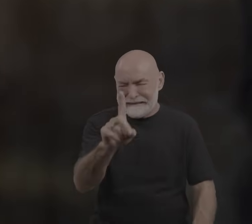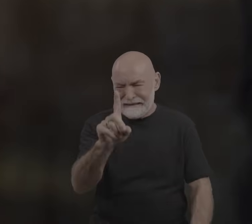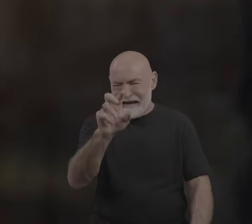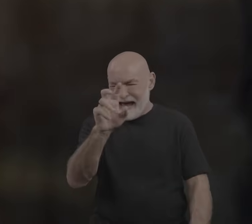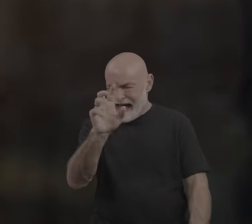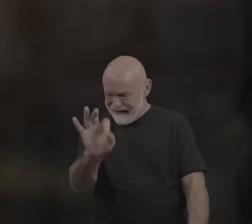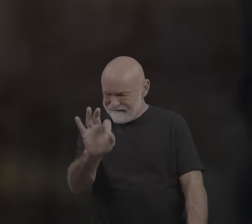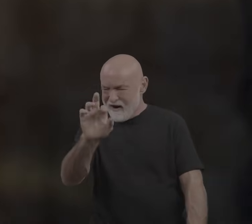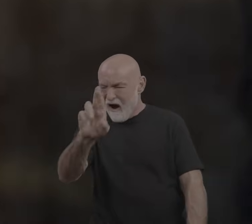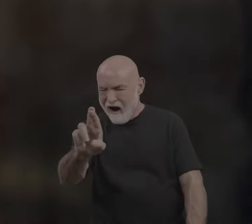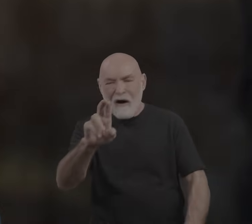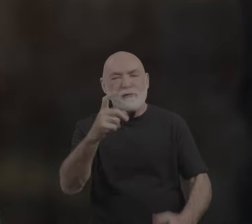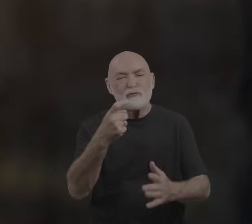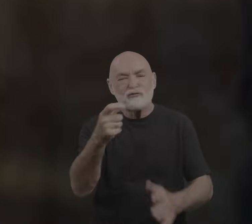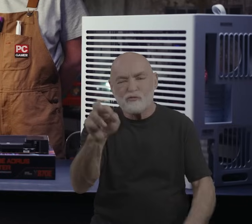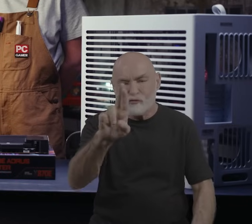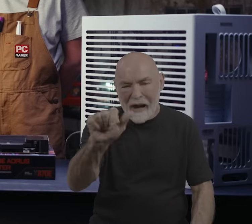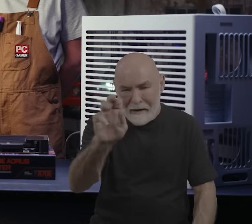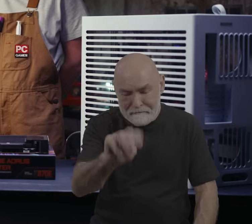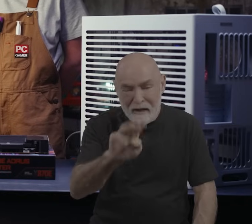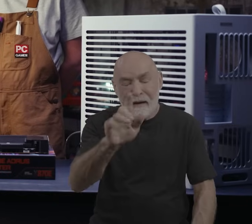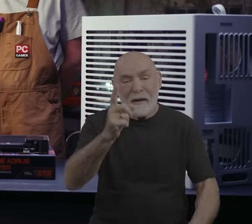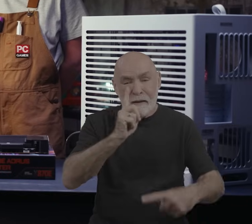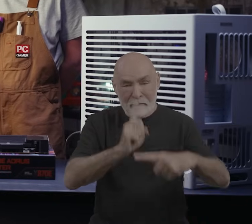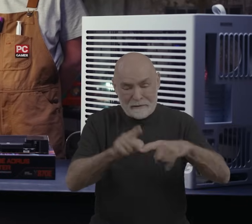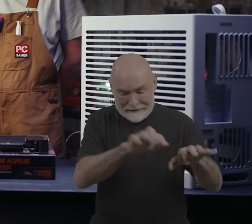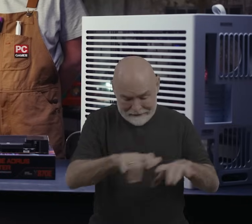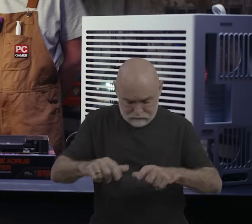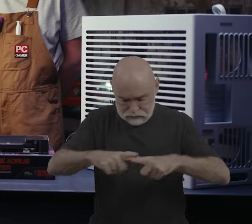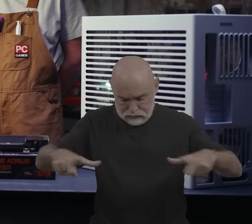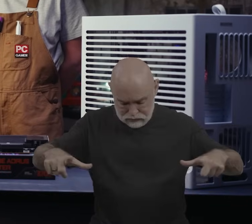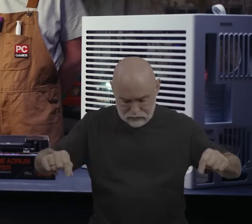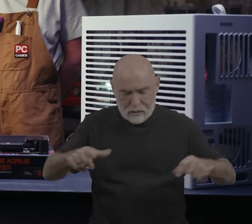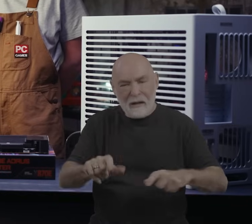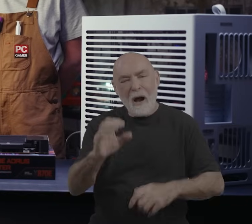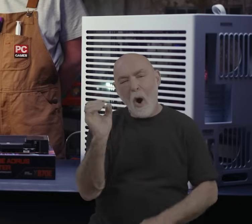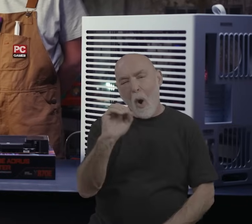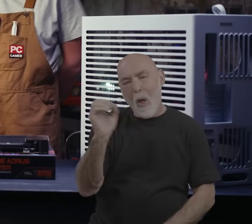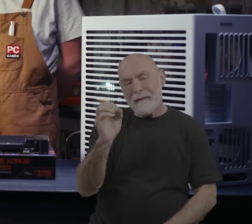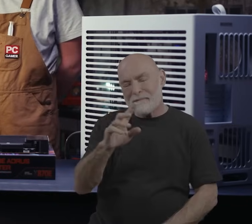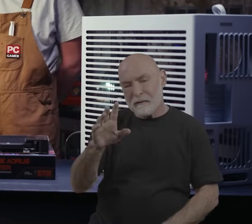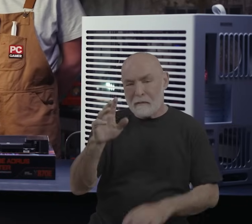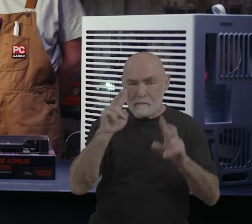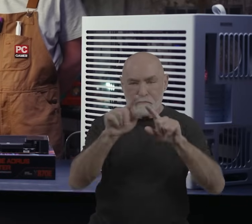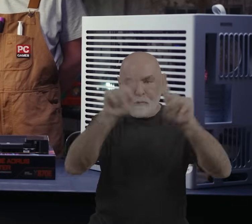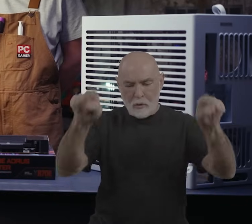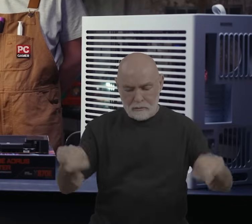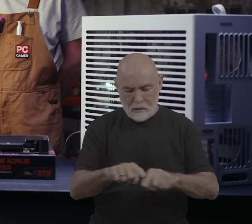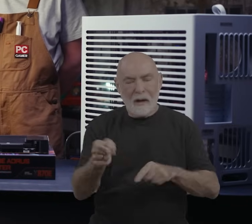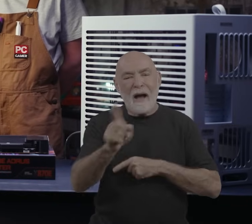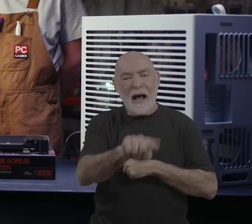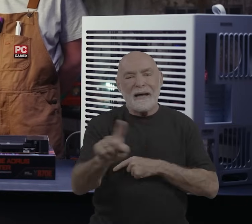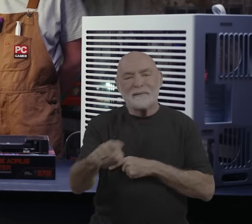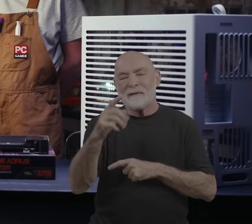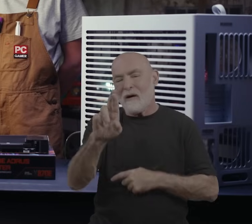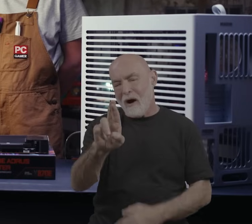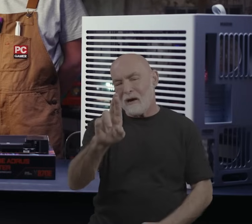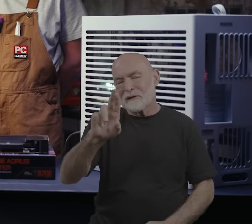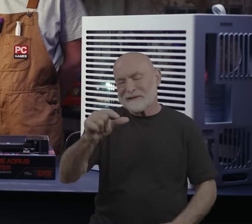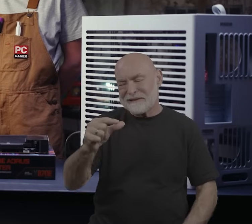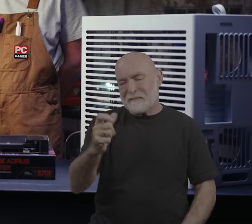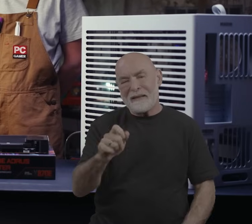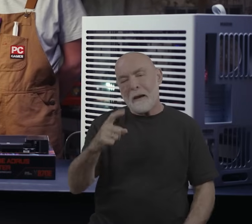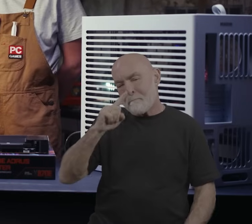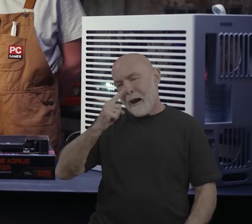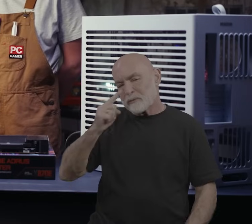Titanium DDR5 RAM. We're also throwing in a Corsair K70 Pro keyboard, Asus ROG Swift OLED monitor, and a Corsair